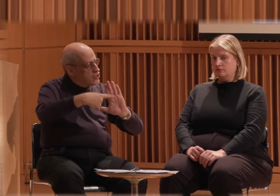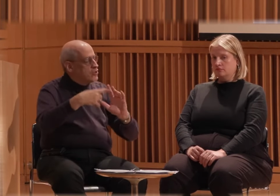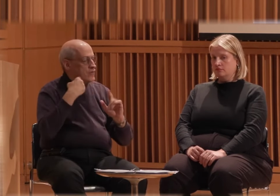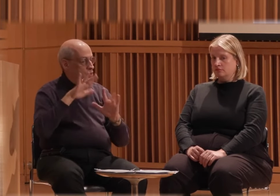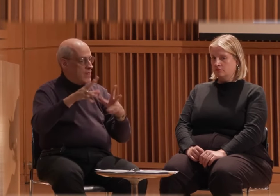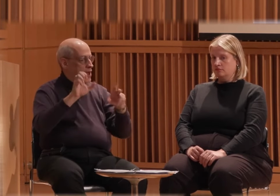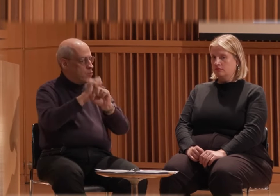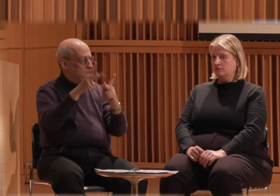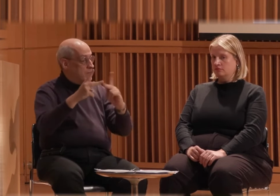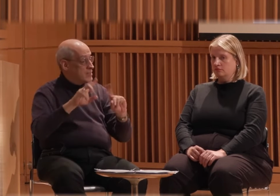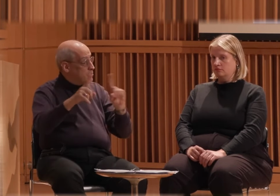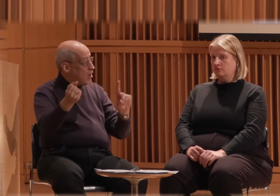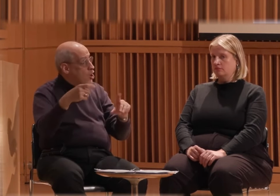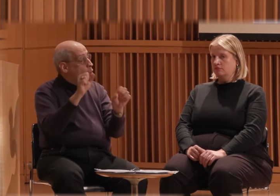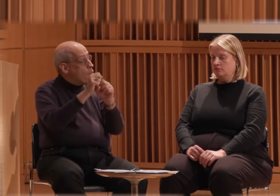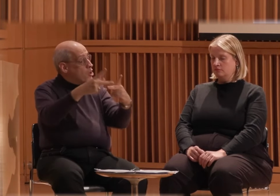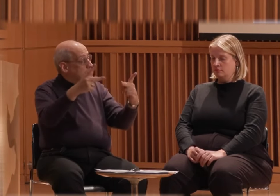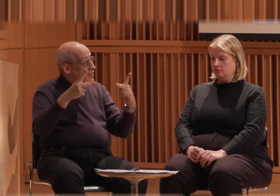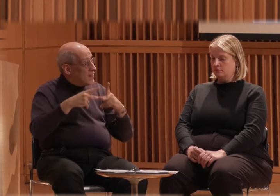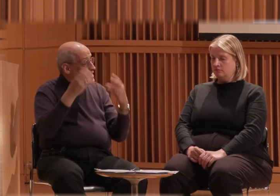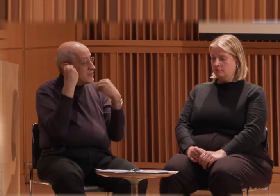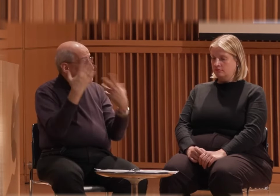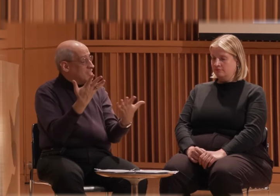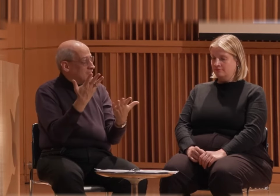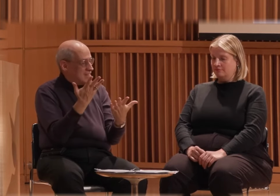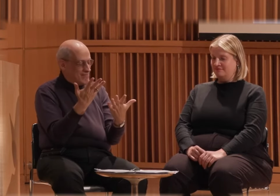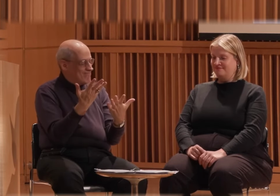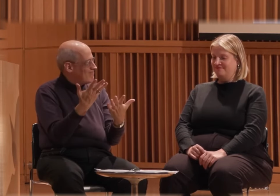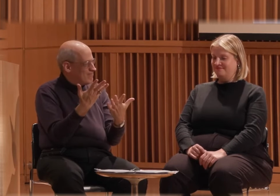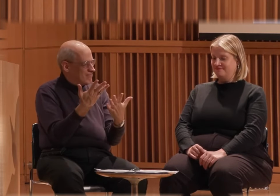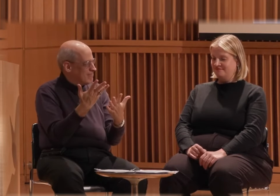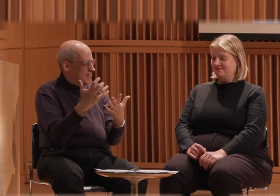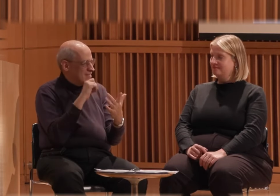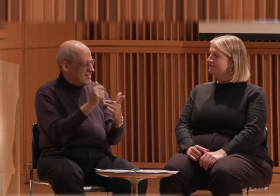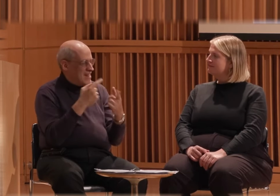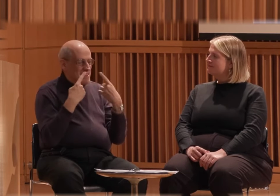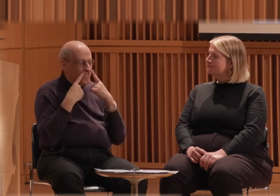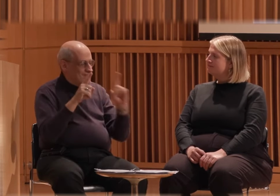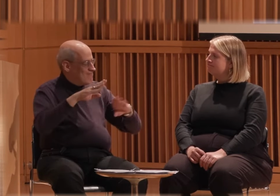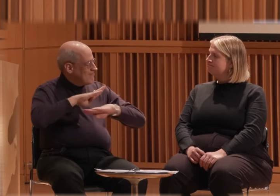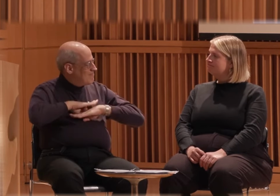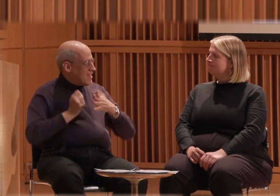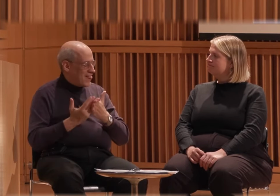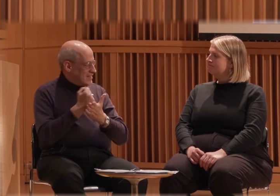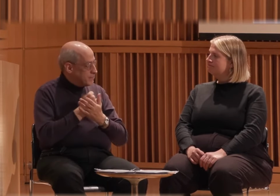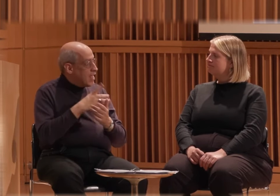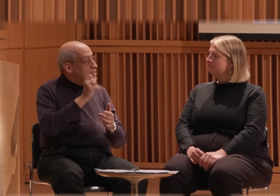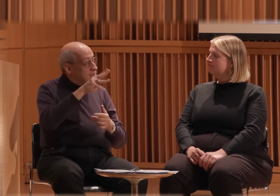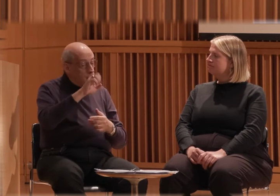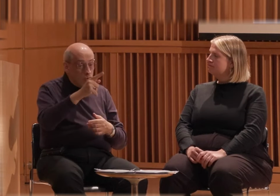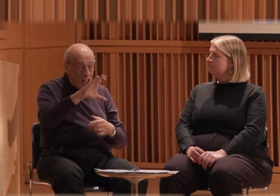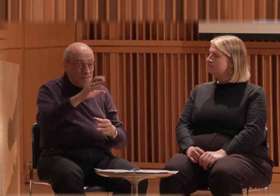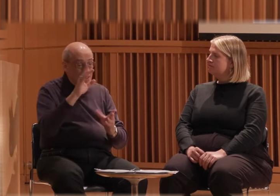that workplace. And yet, workplace data is actually not well collected in the United States. Demographic data